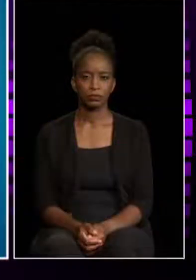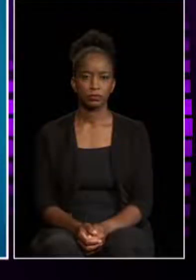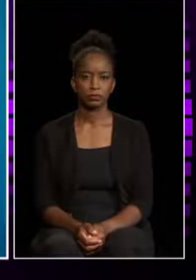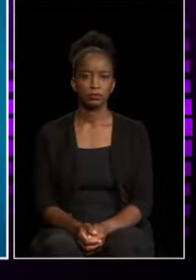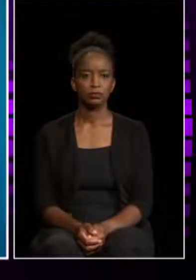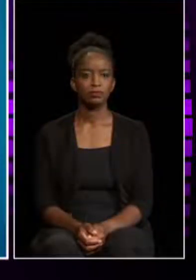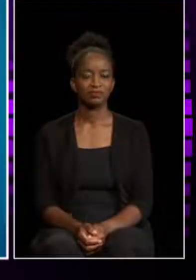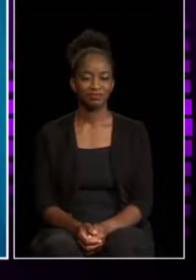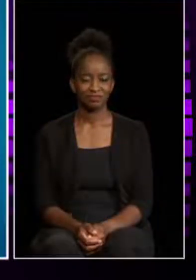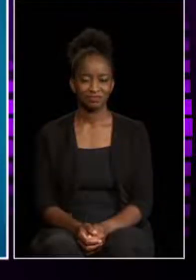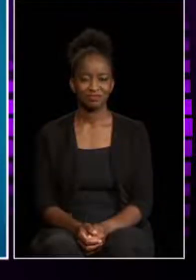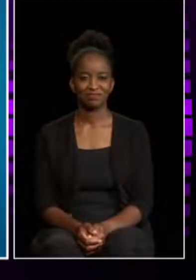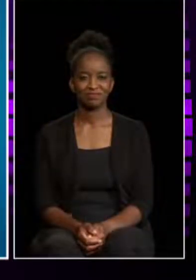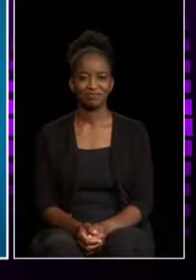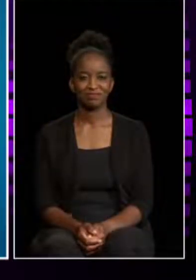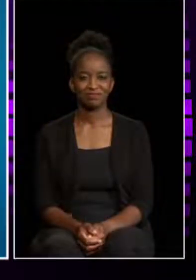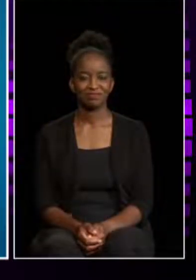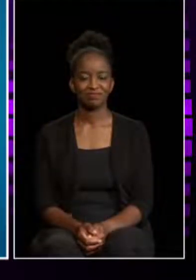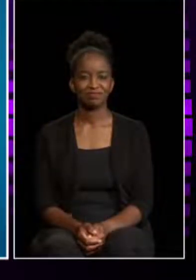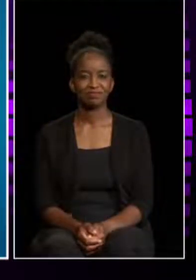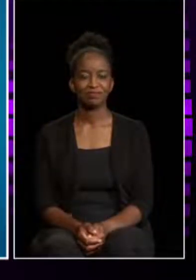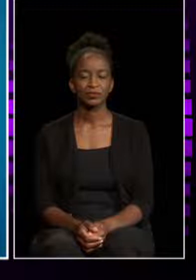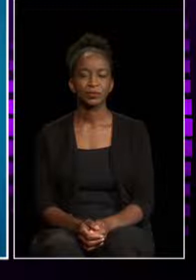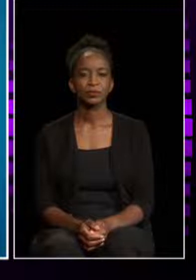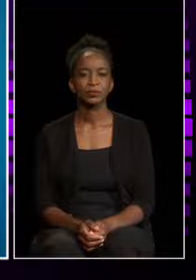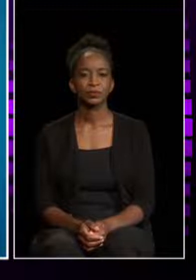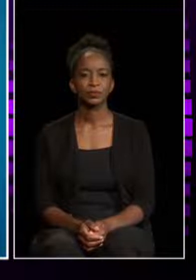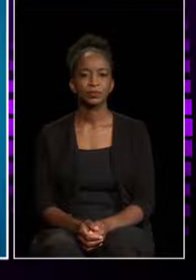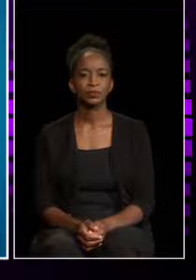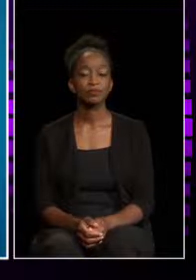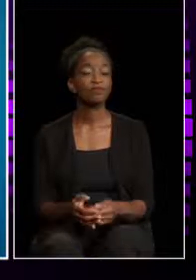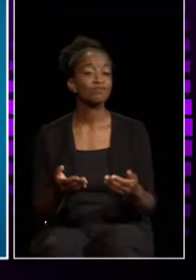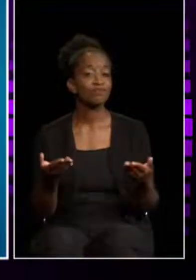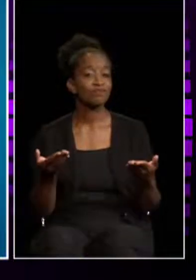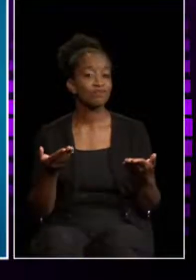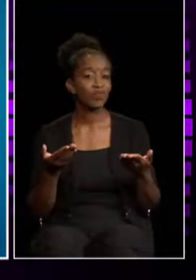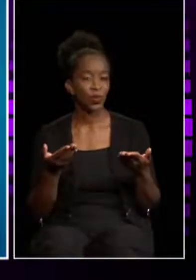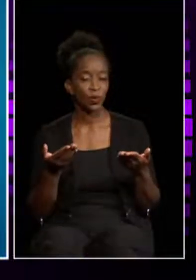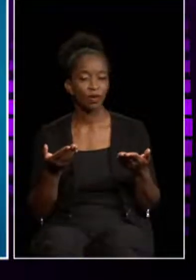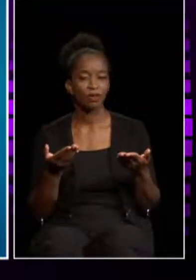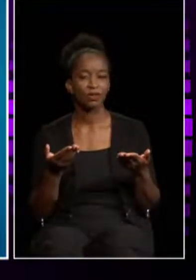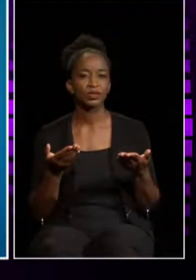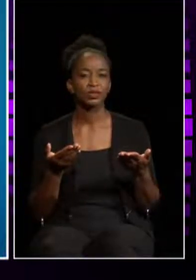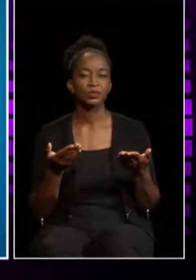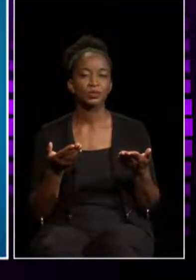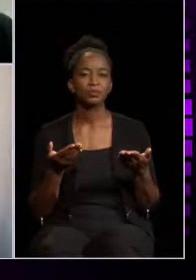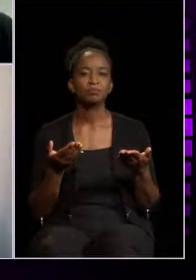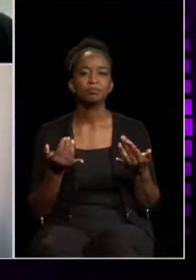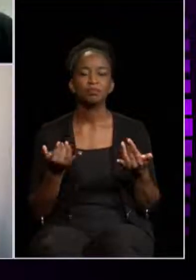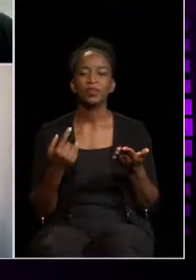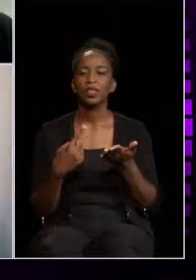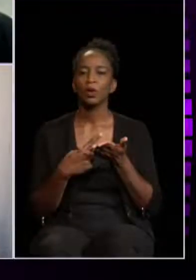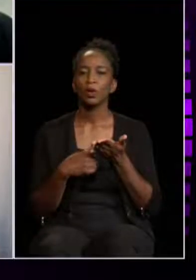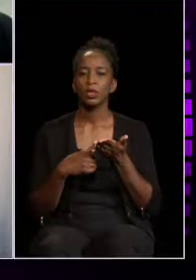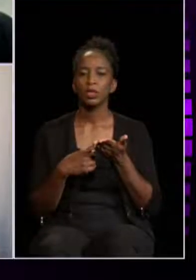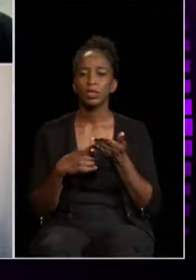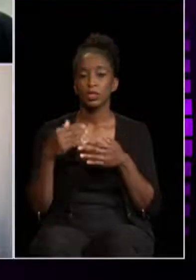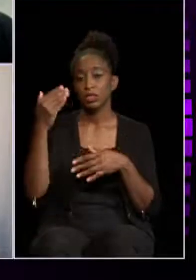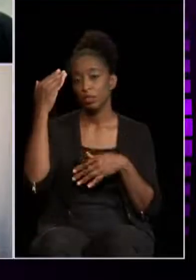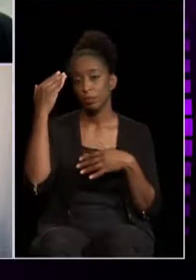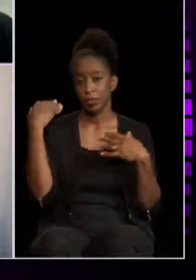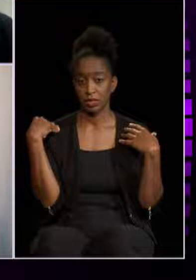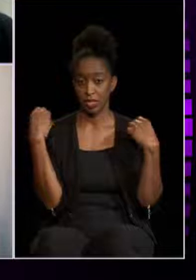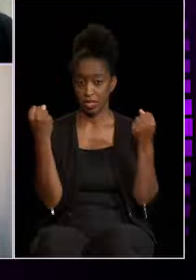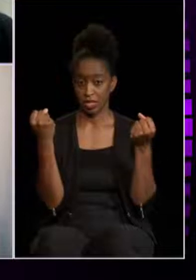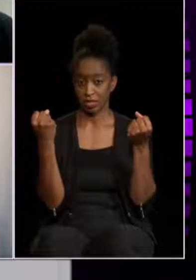And welcome back to the Listen Up Accord Show, sorry. And today we're discussing mental health with our panel today. So we